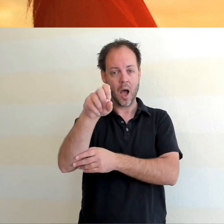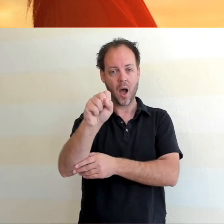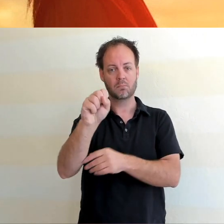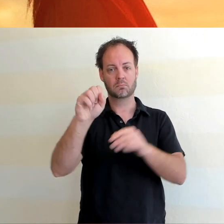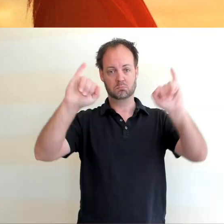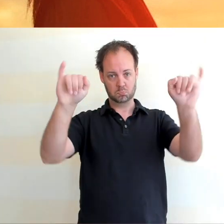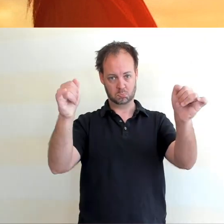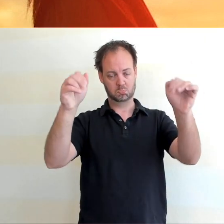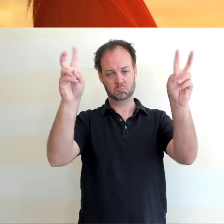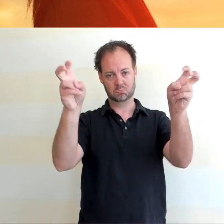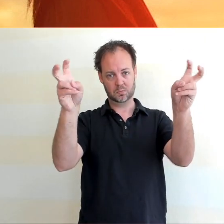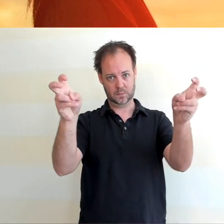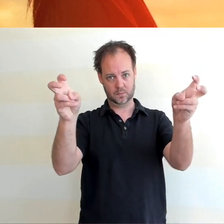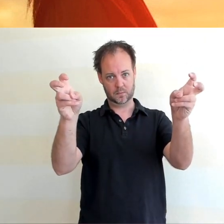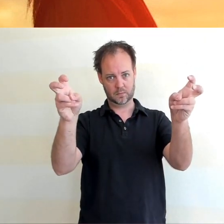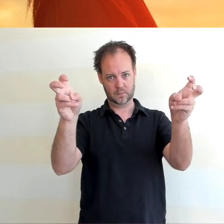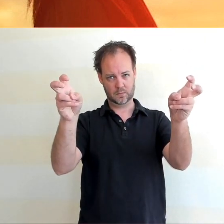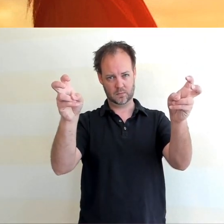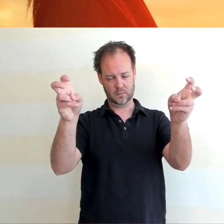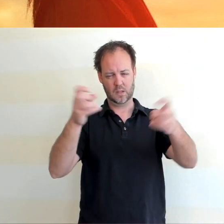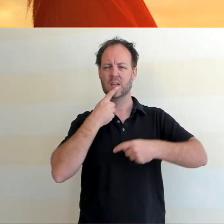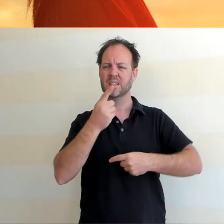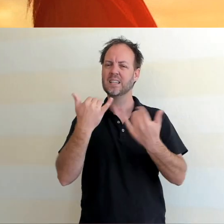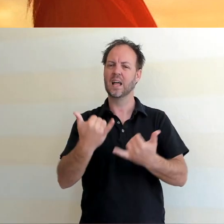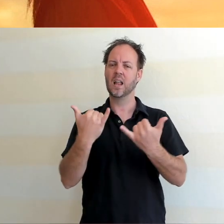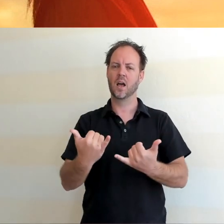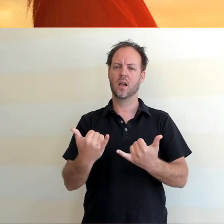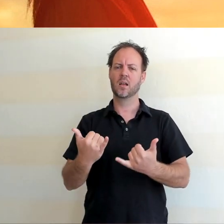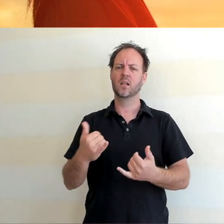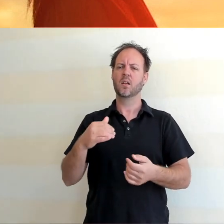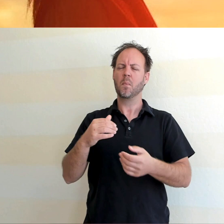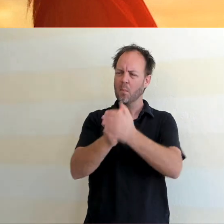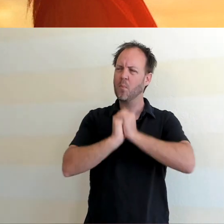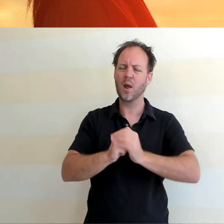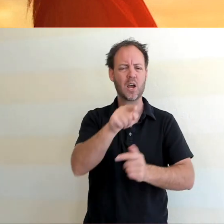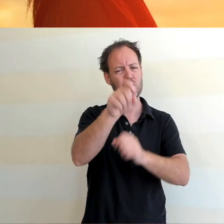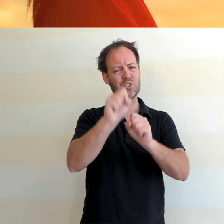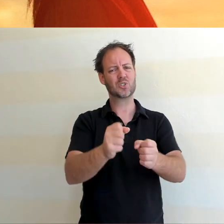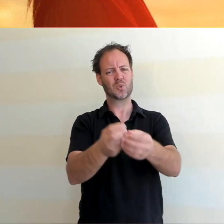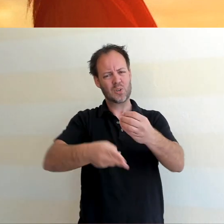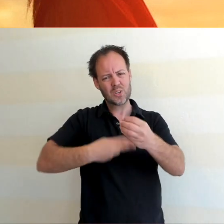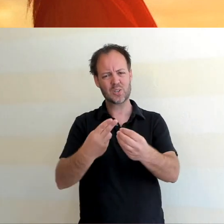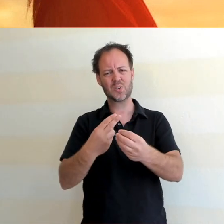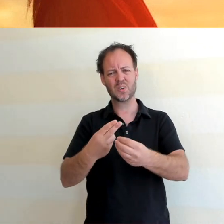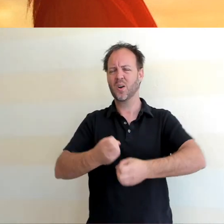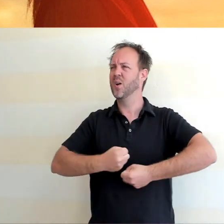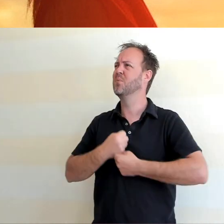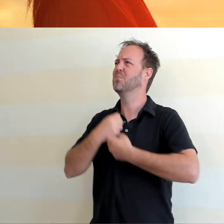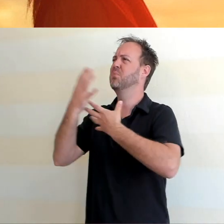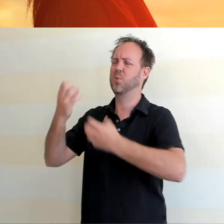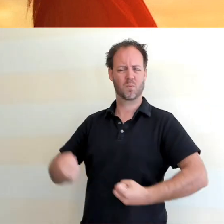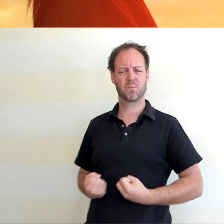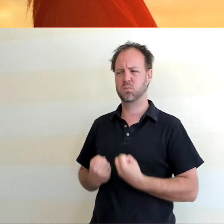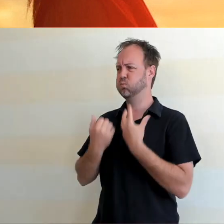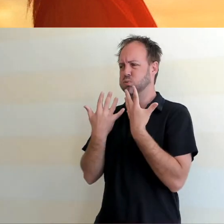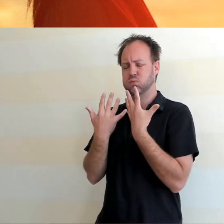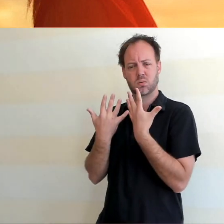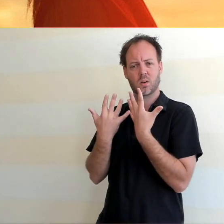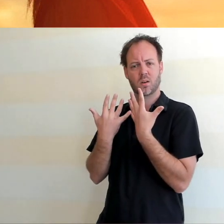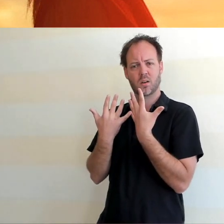you can use to express yourself to God. They are inspired